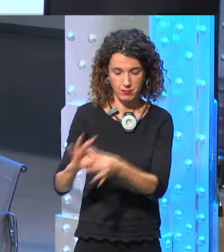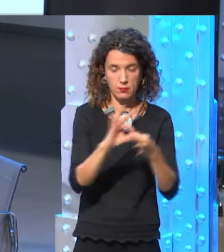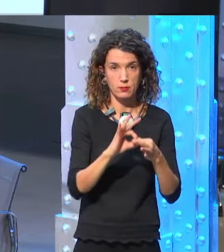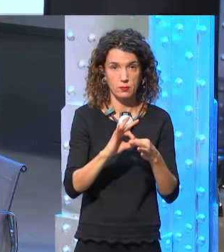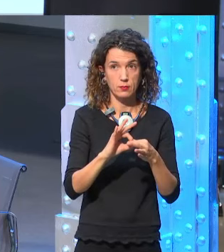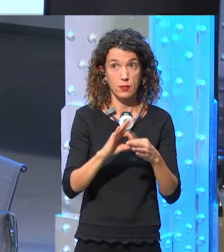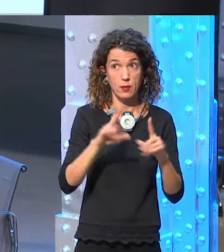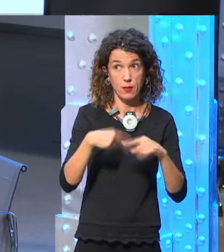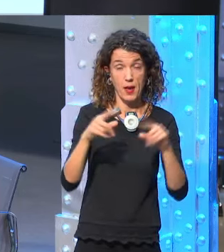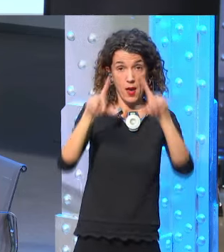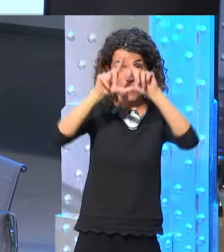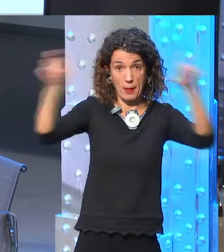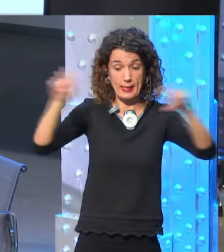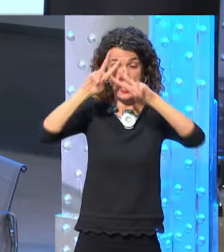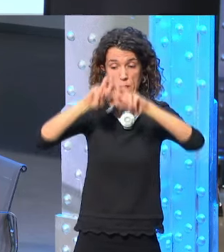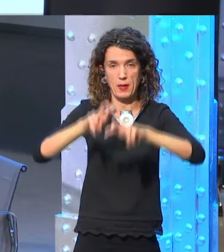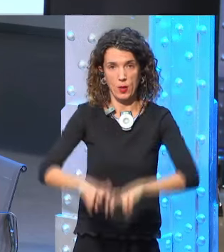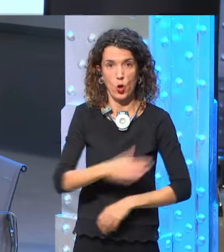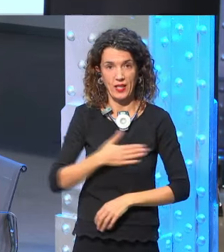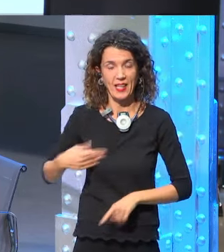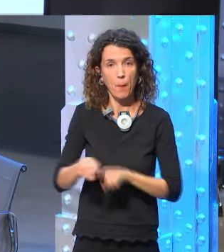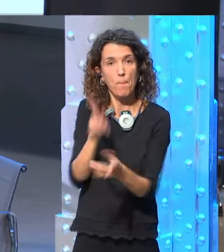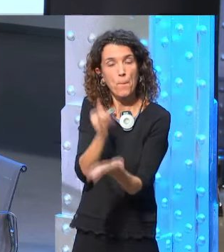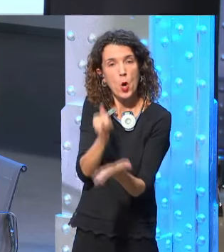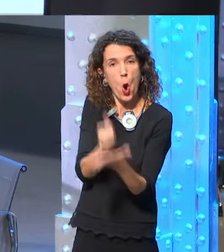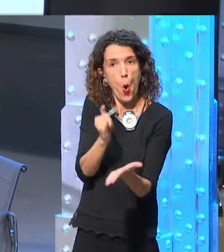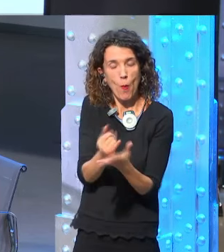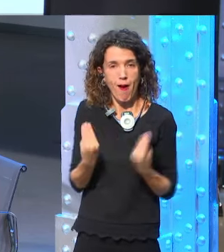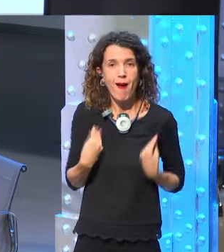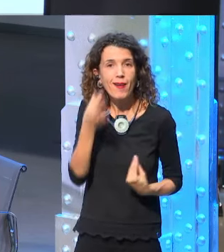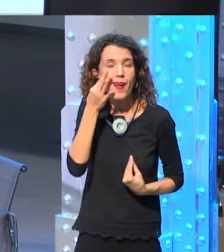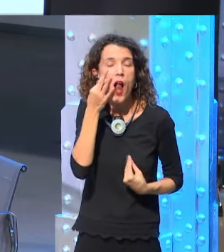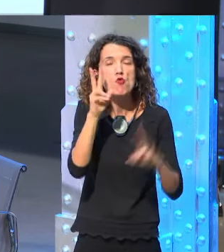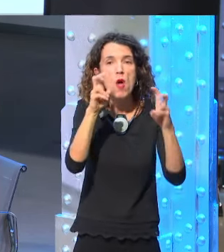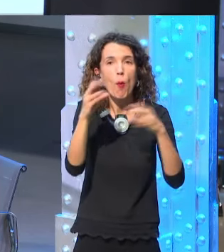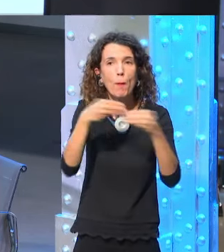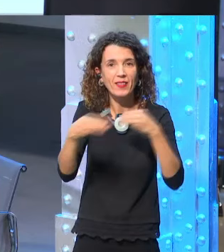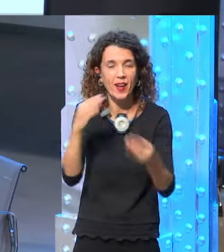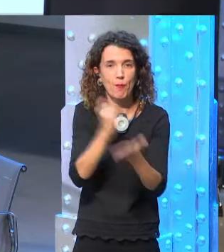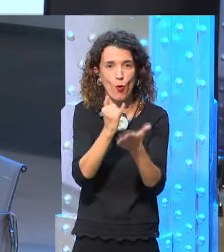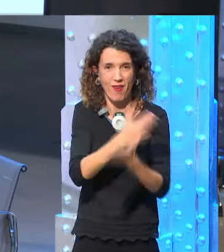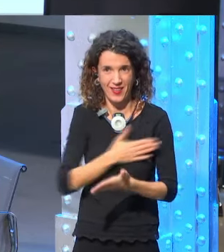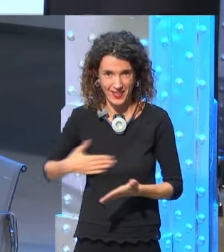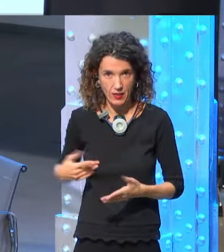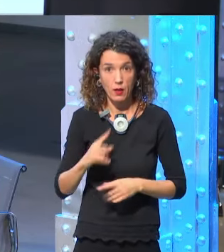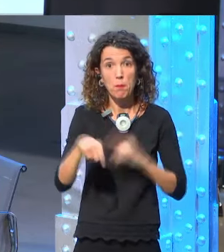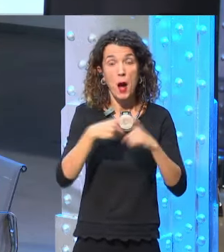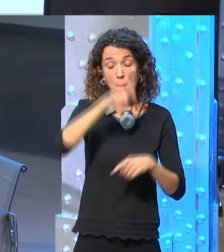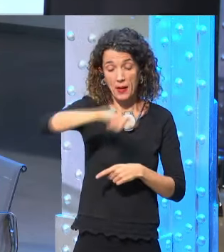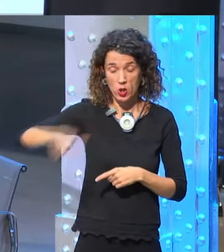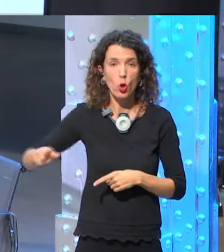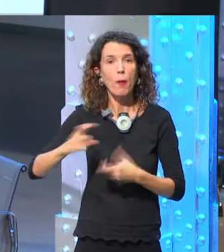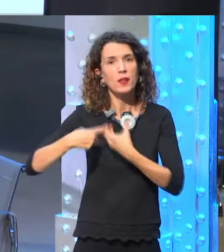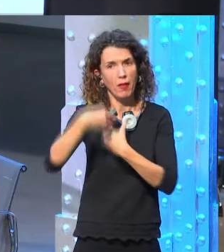new materials or test them out in vivo, and then inhabitants which use this platform. So this